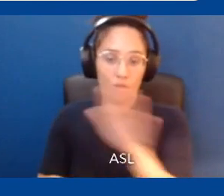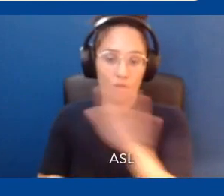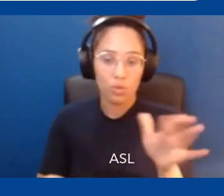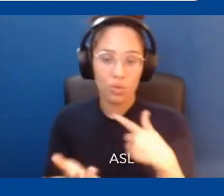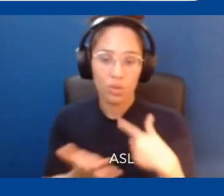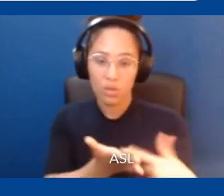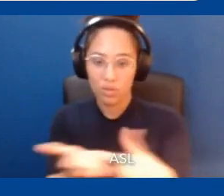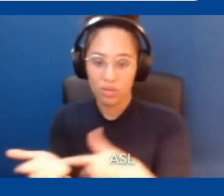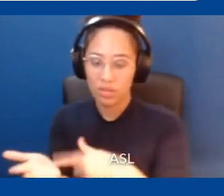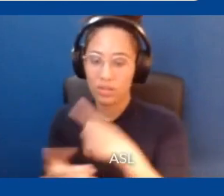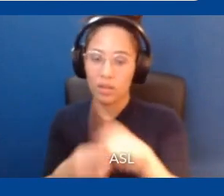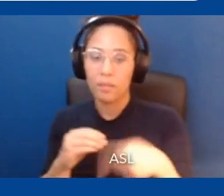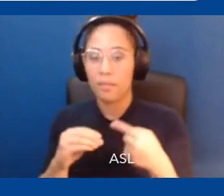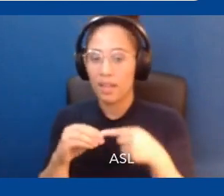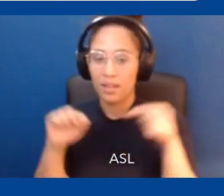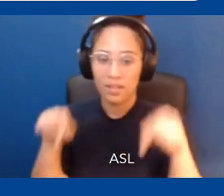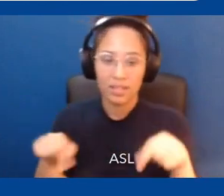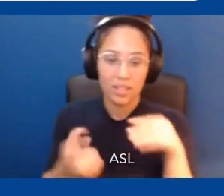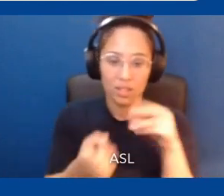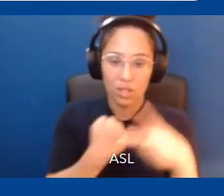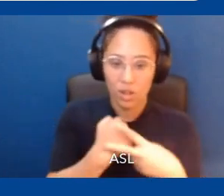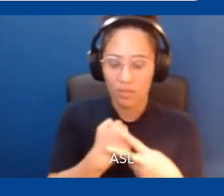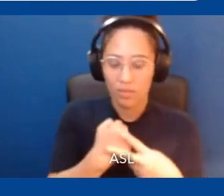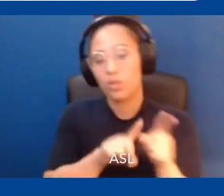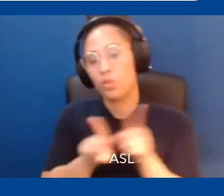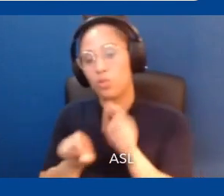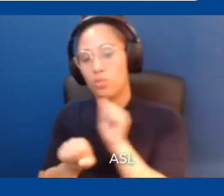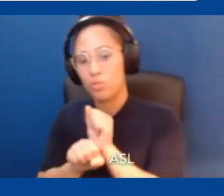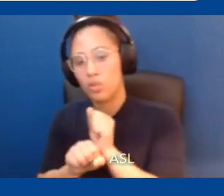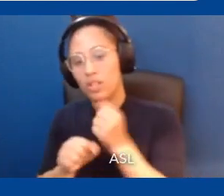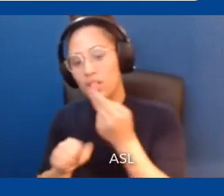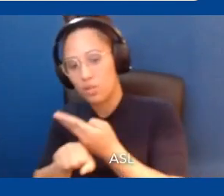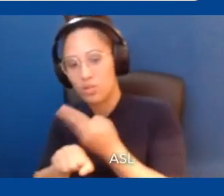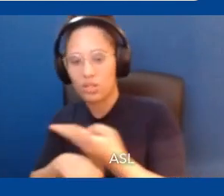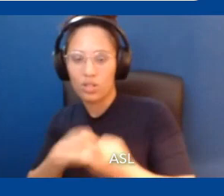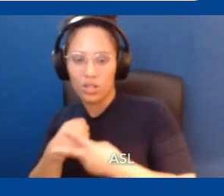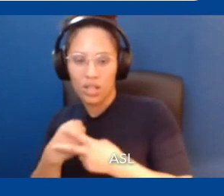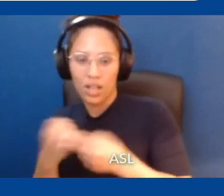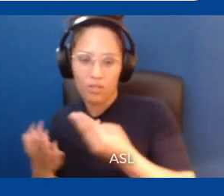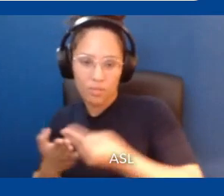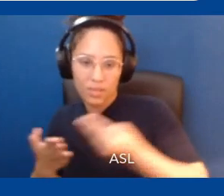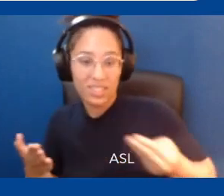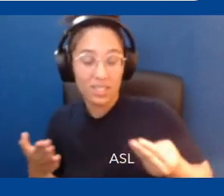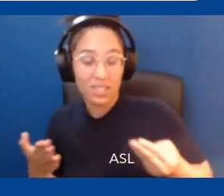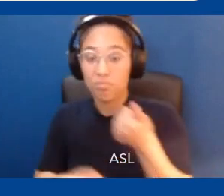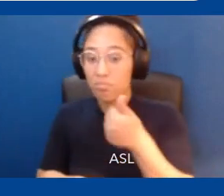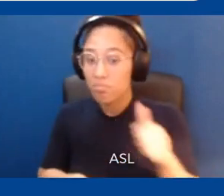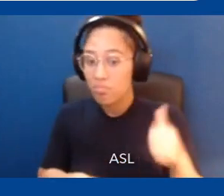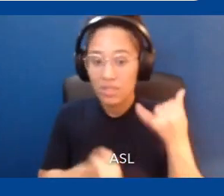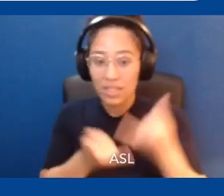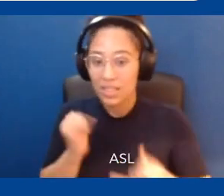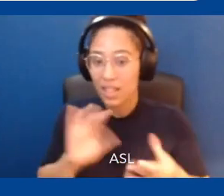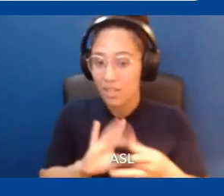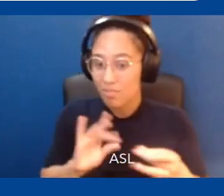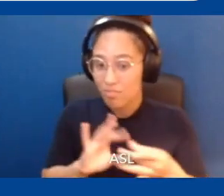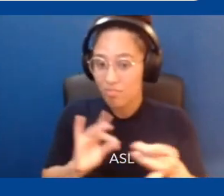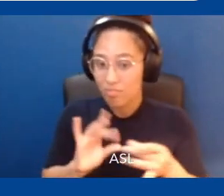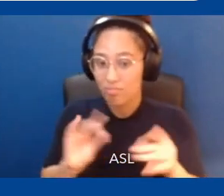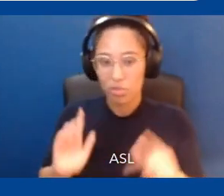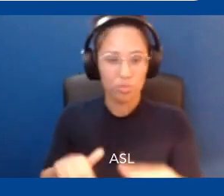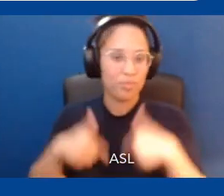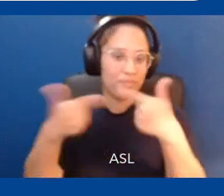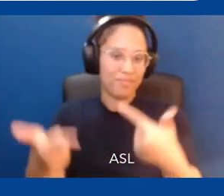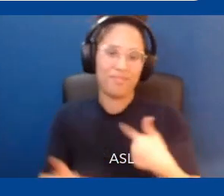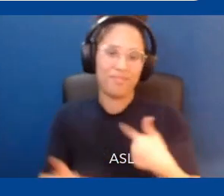archival materials. So I encourage you to do that. And yeah, any last words? I'll leave it to you all. I won't take the last